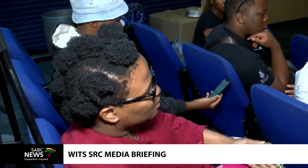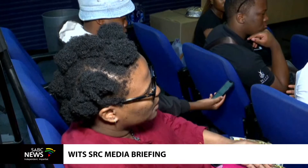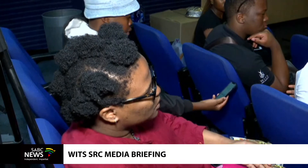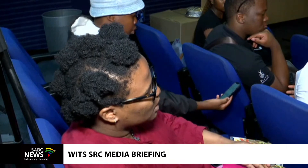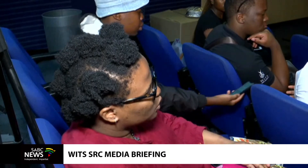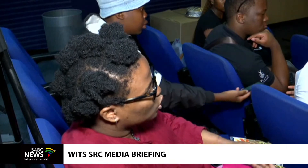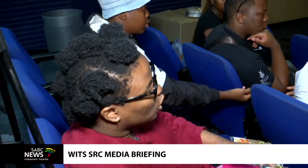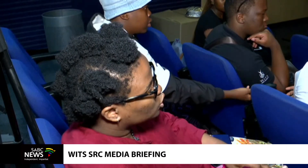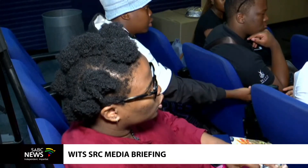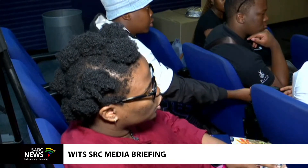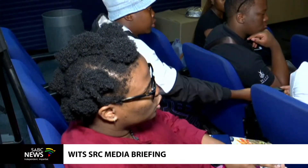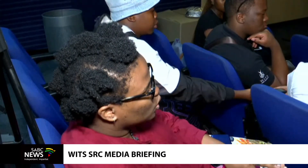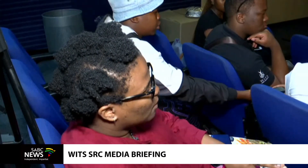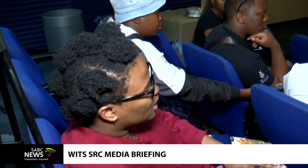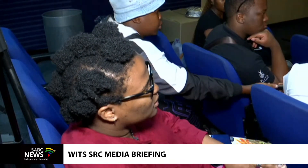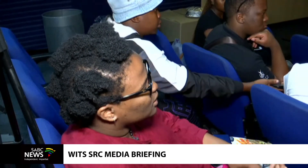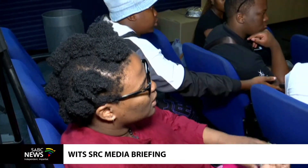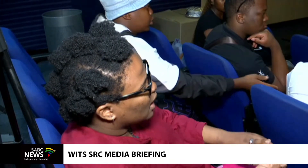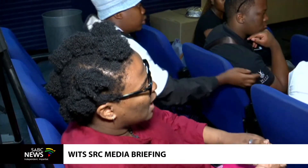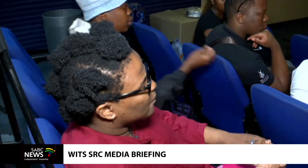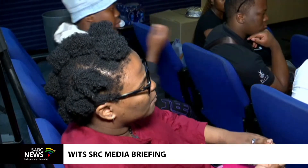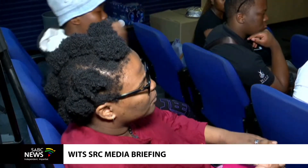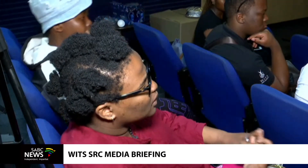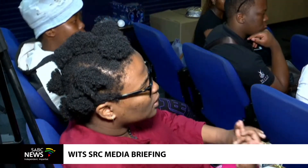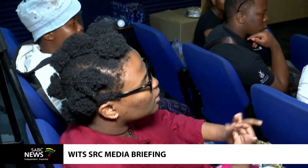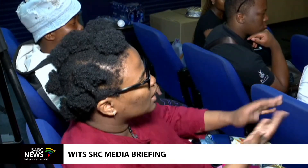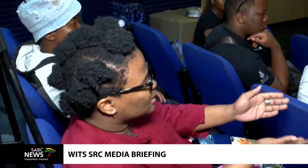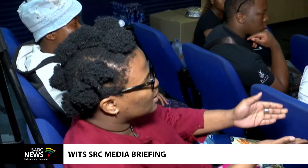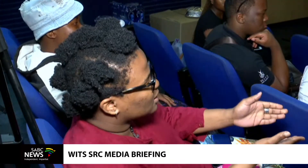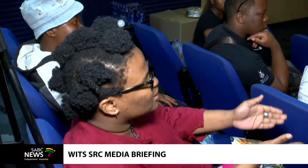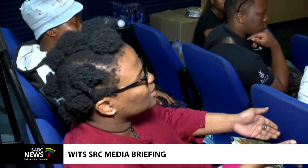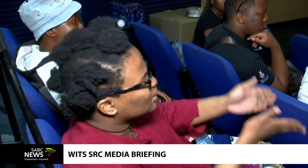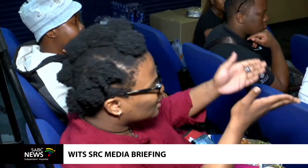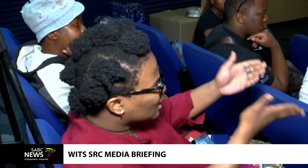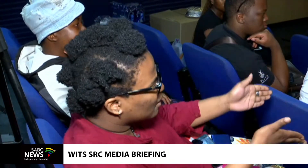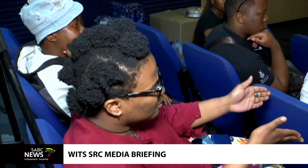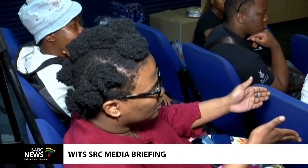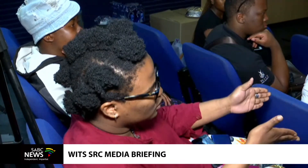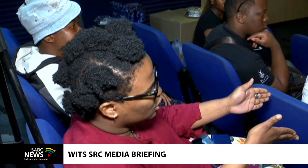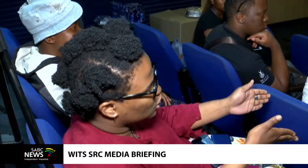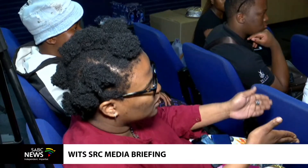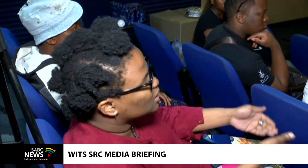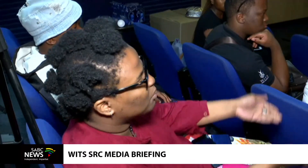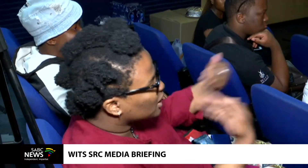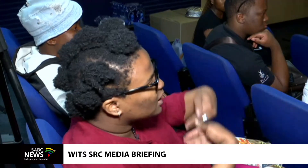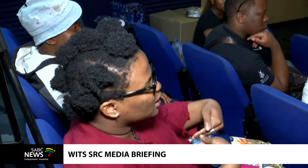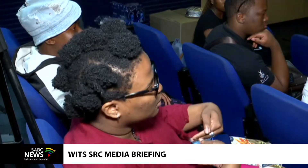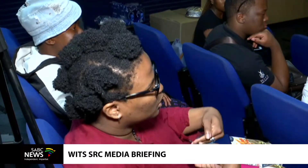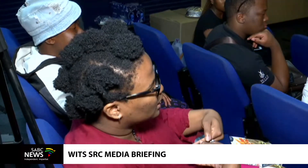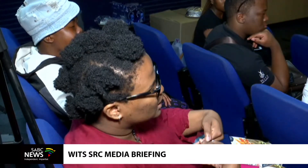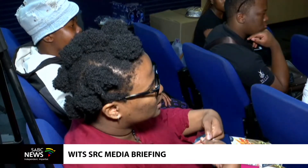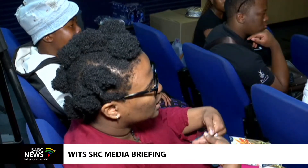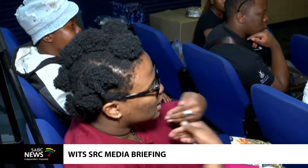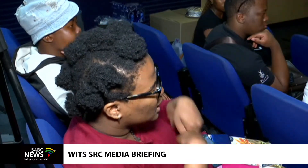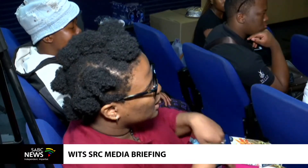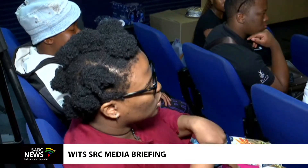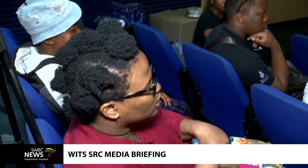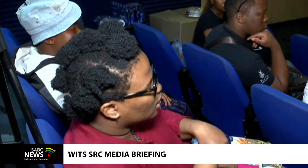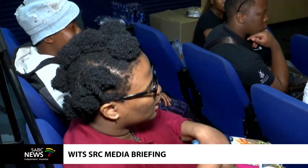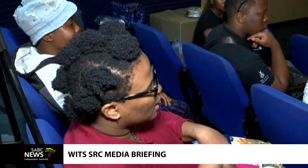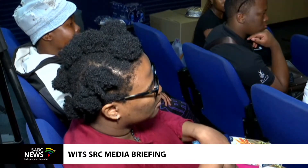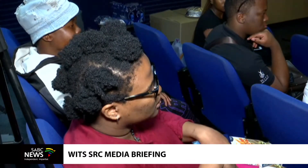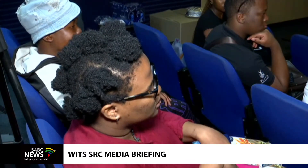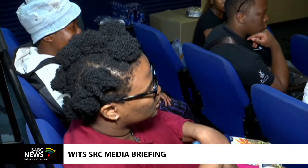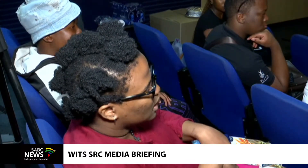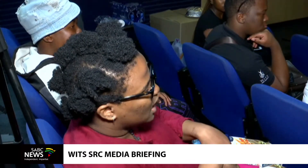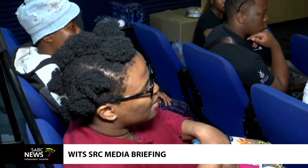anything that perhaps maybe you're also going to do about, as the SRC, the university bringing the police in on